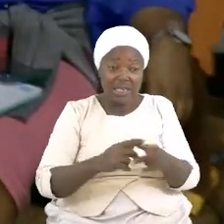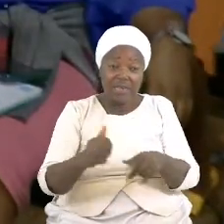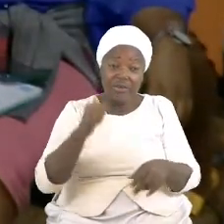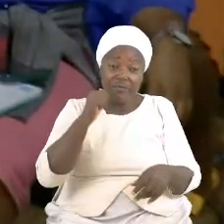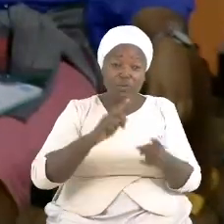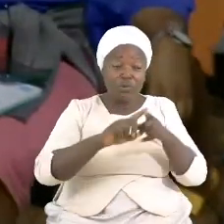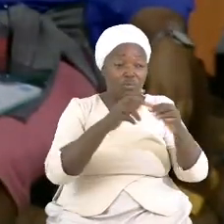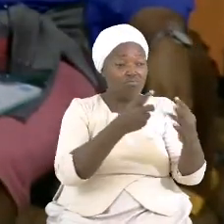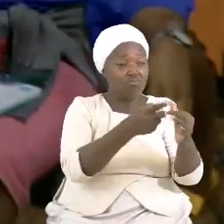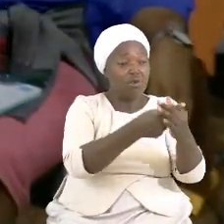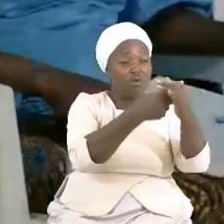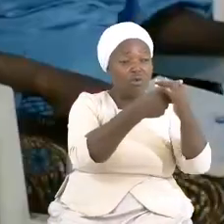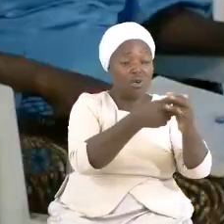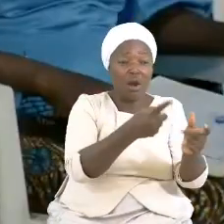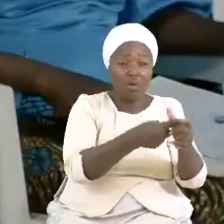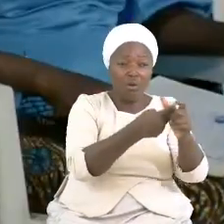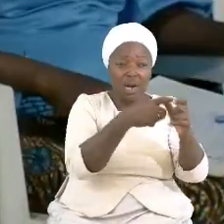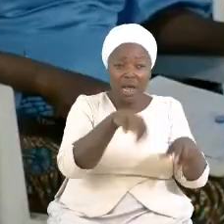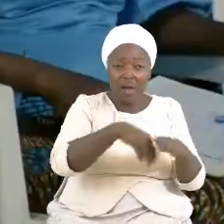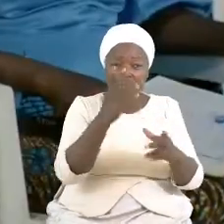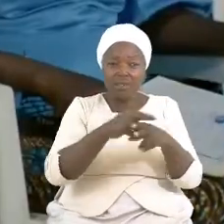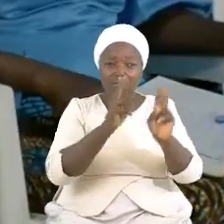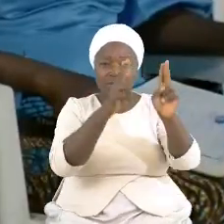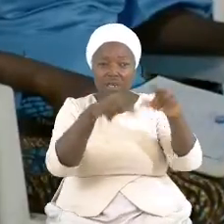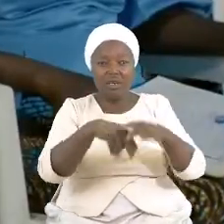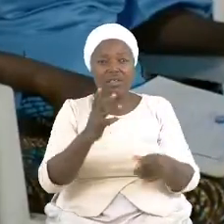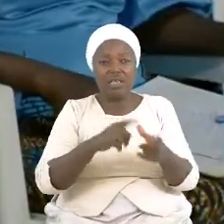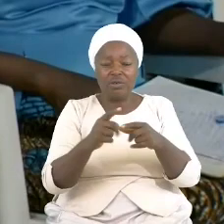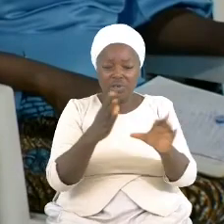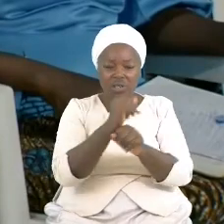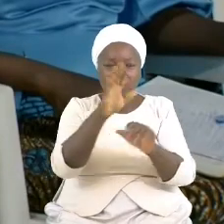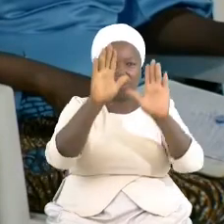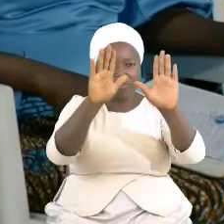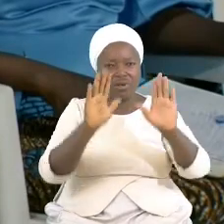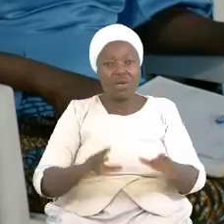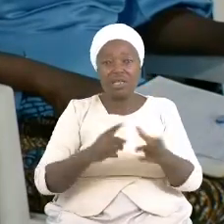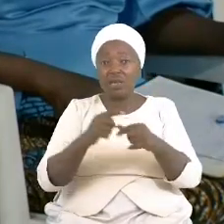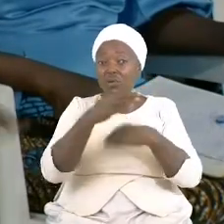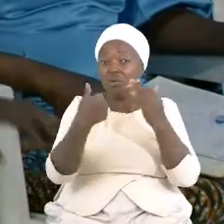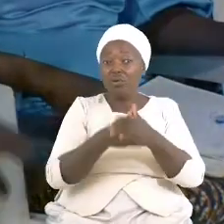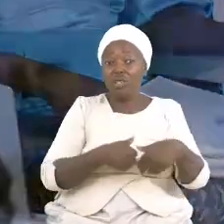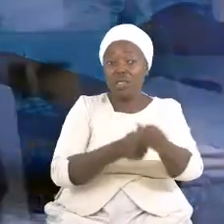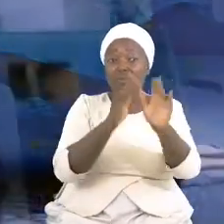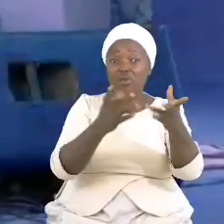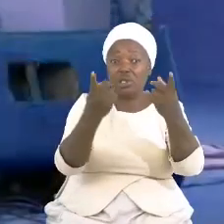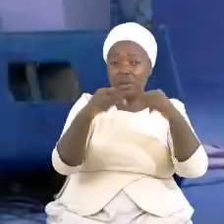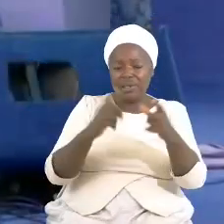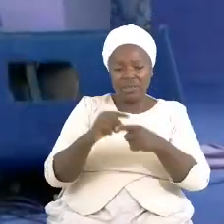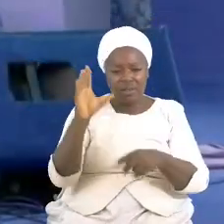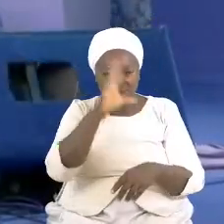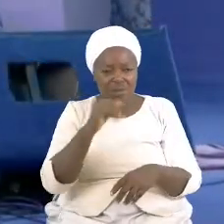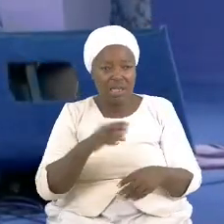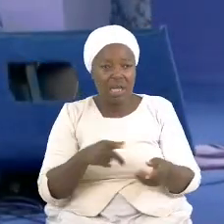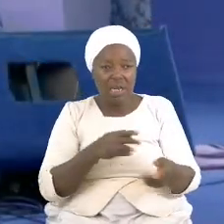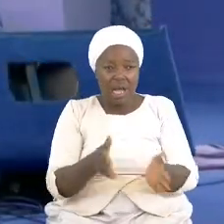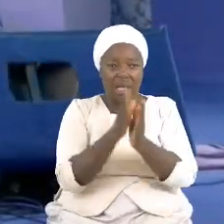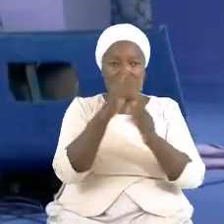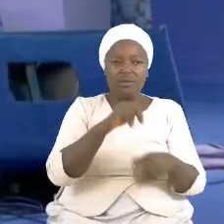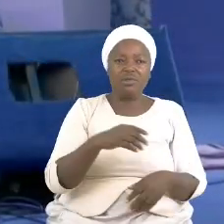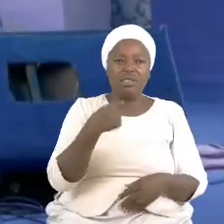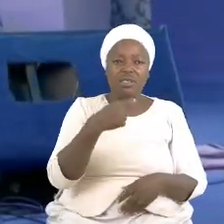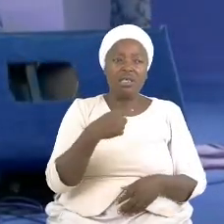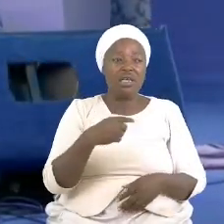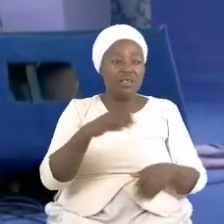for the manifestation of power. And his disciples came and besought him, saying, send her